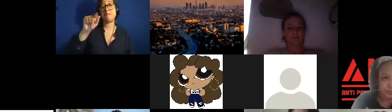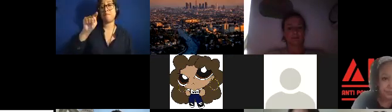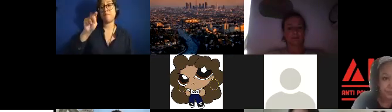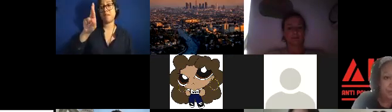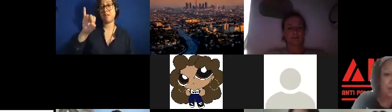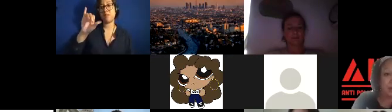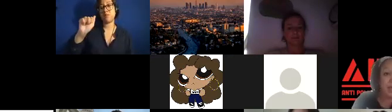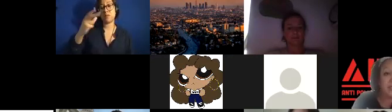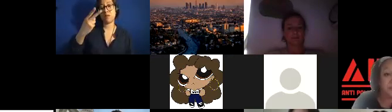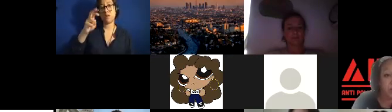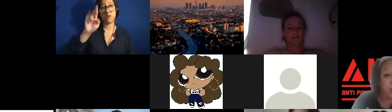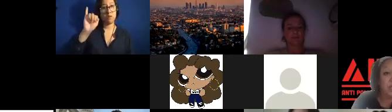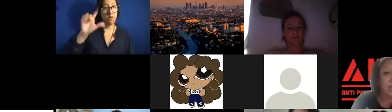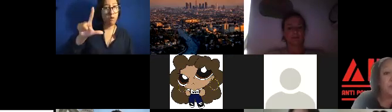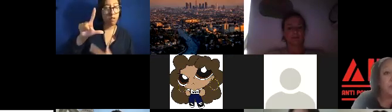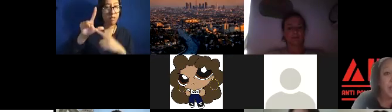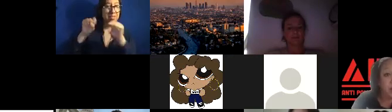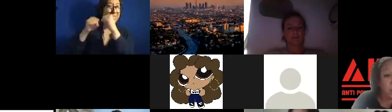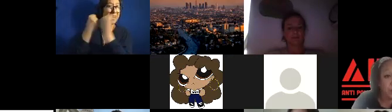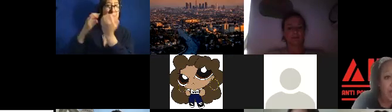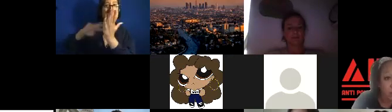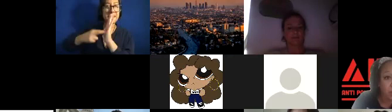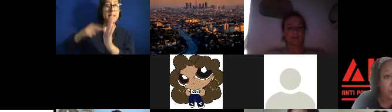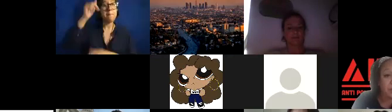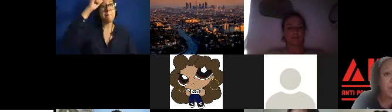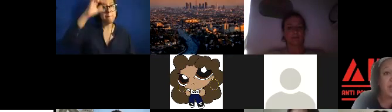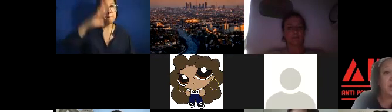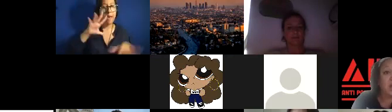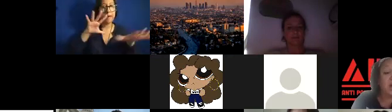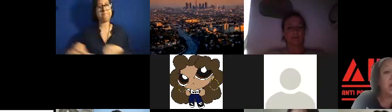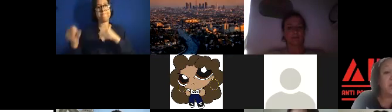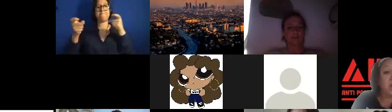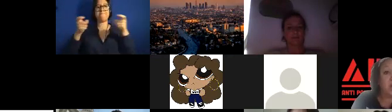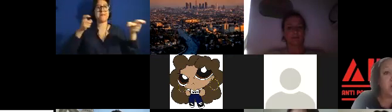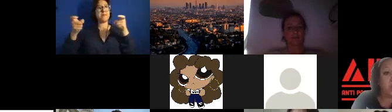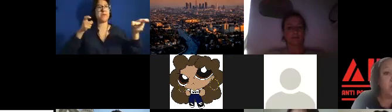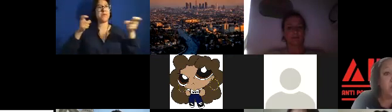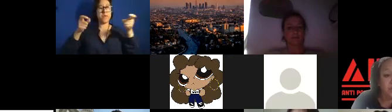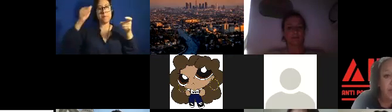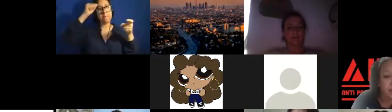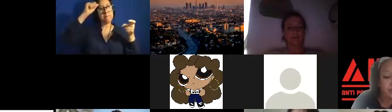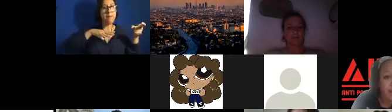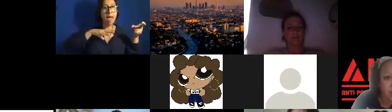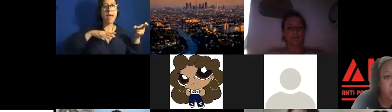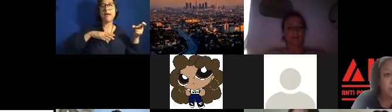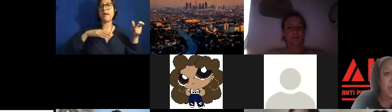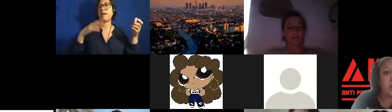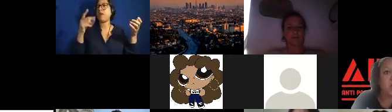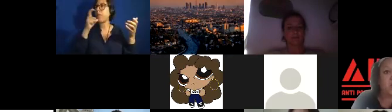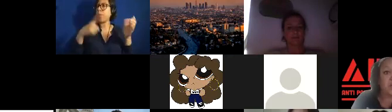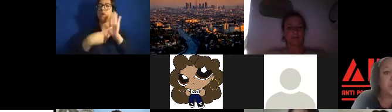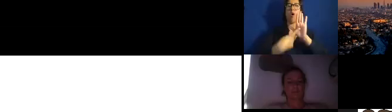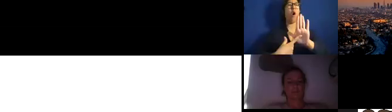mean that by default, men hold the power, men are who define value,